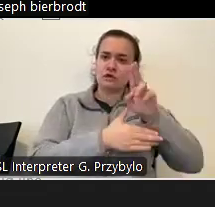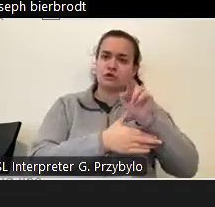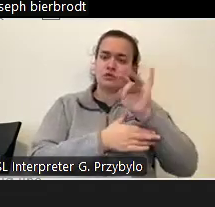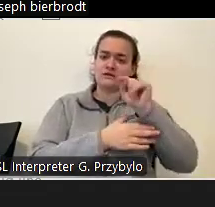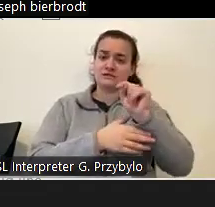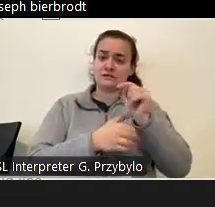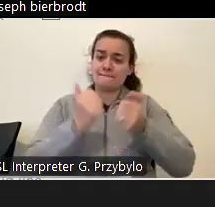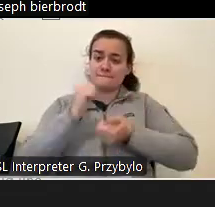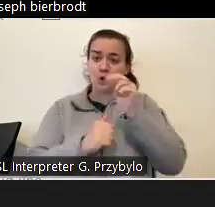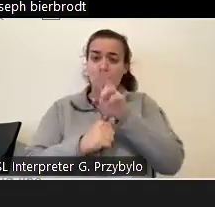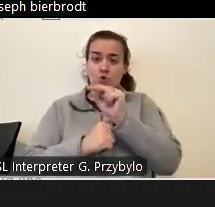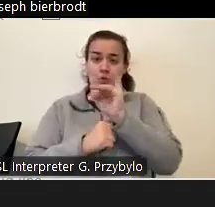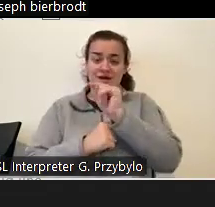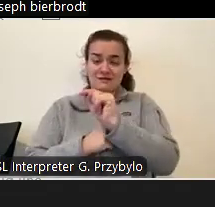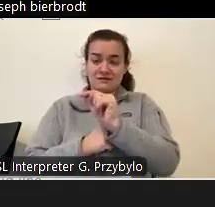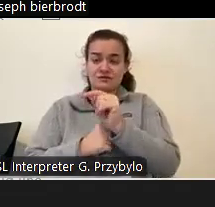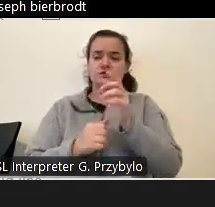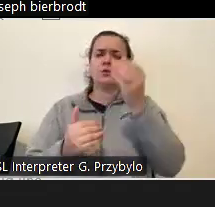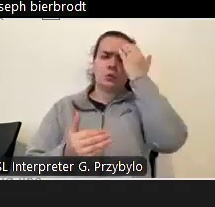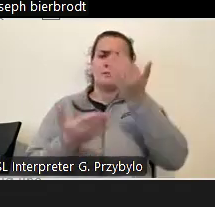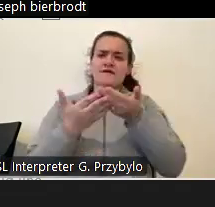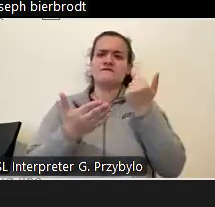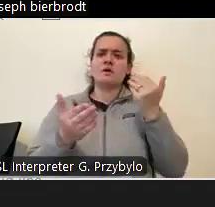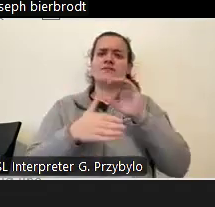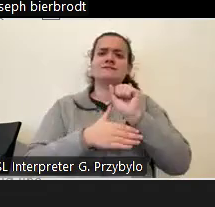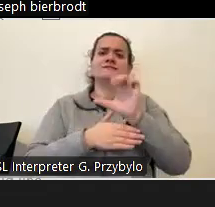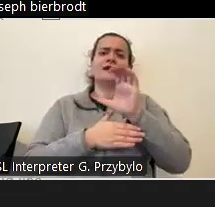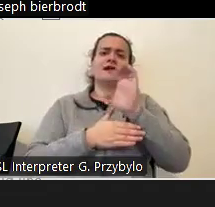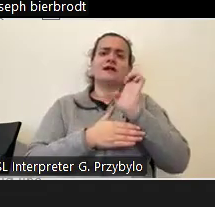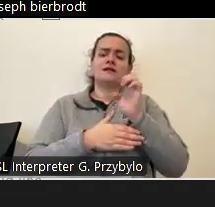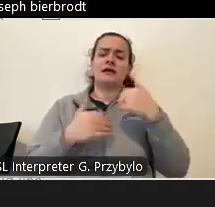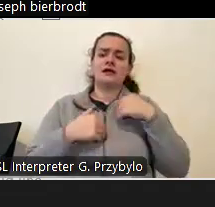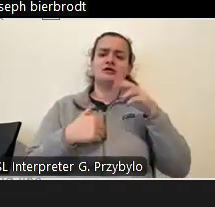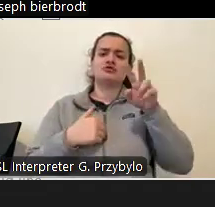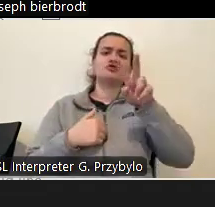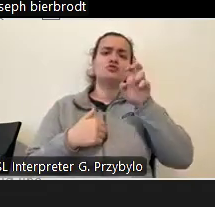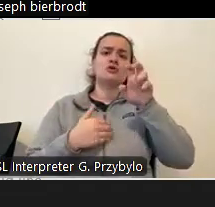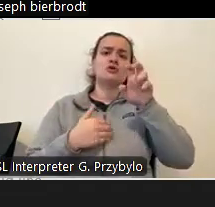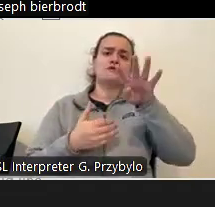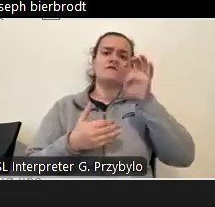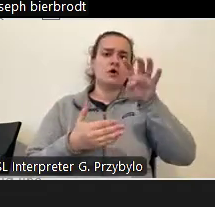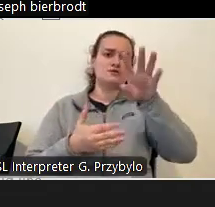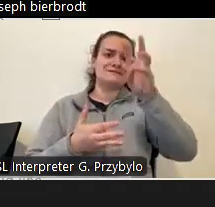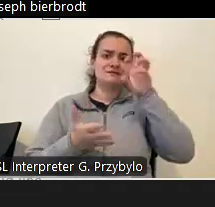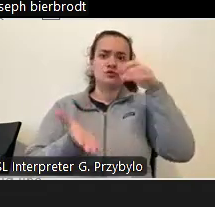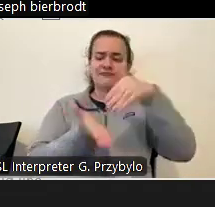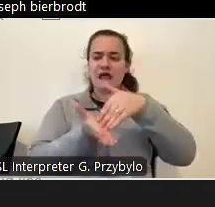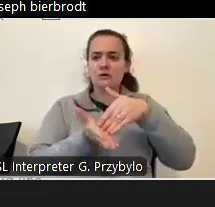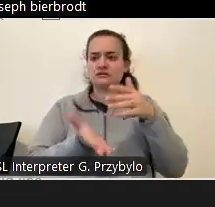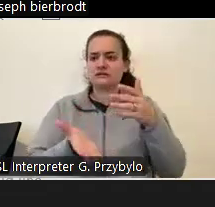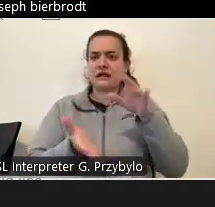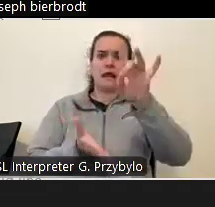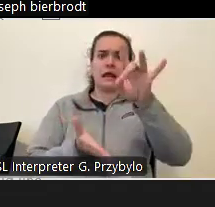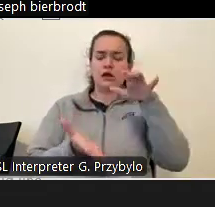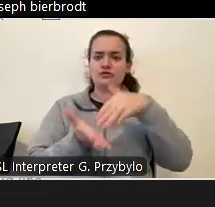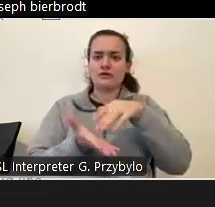unit, so if I go, before the scale had 200,000, 400,000, 600,000, 800,000, and a